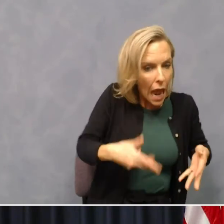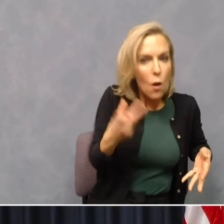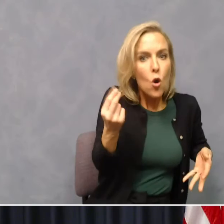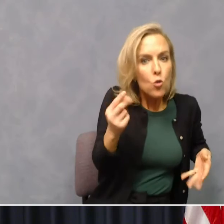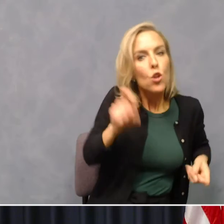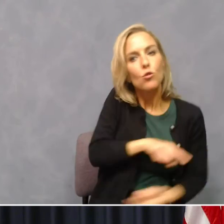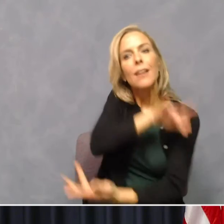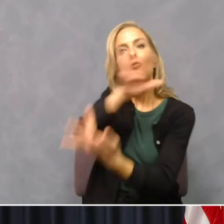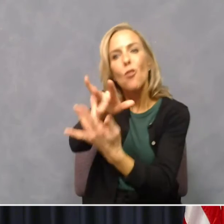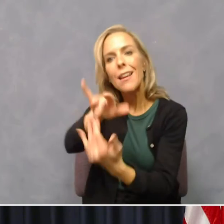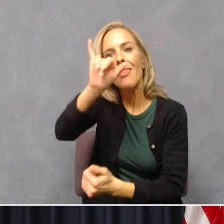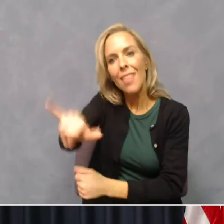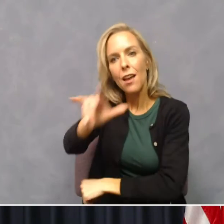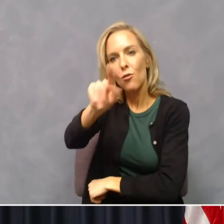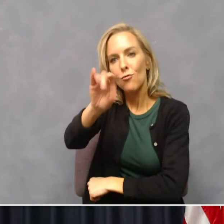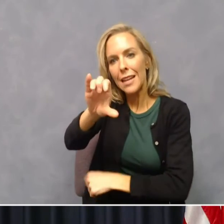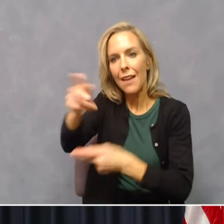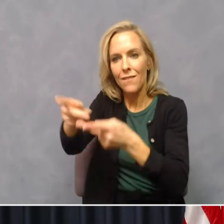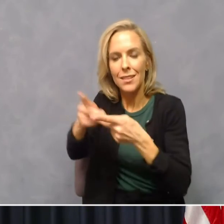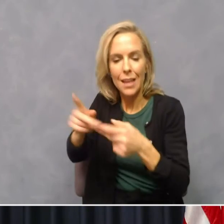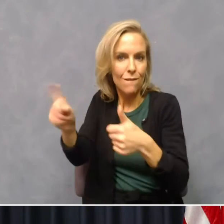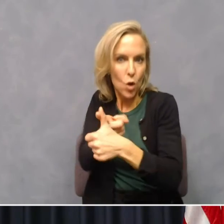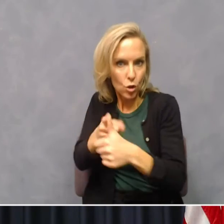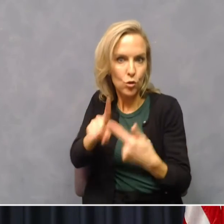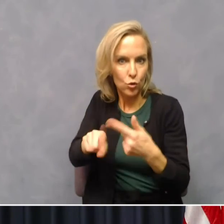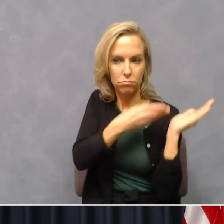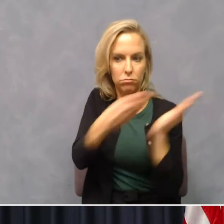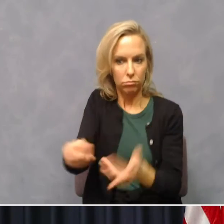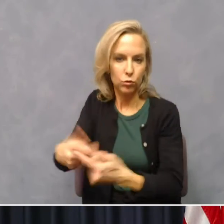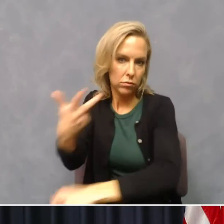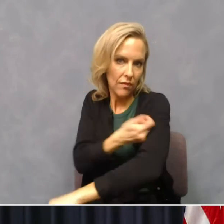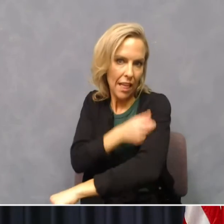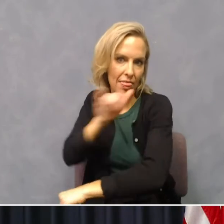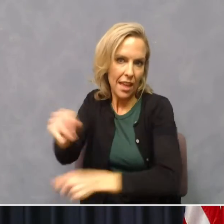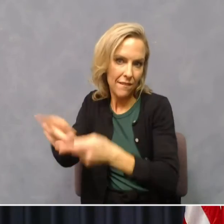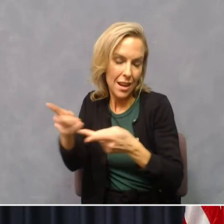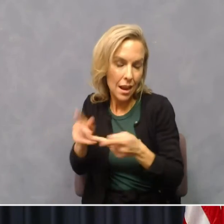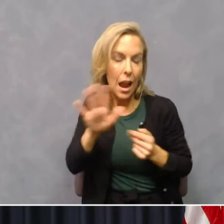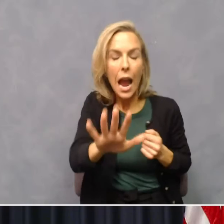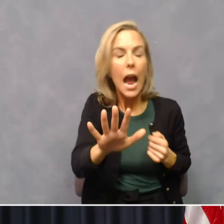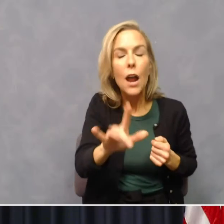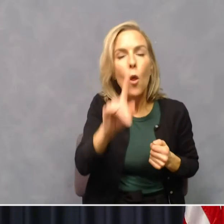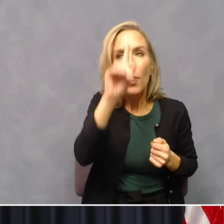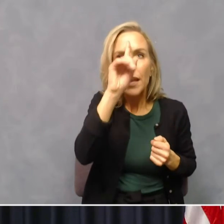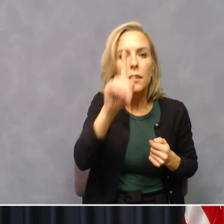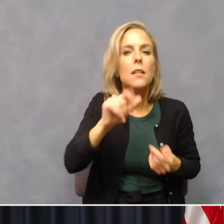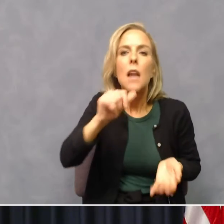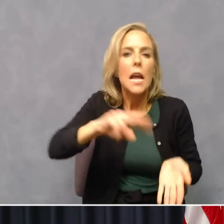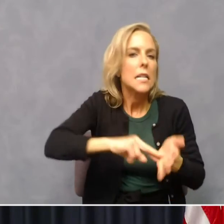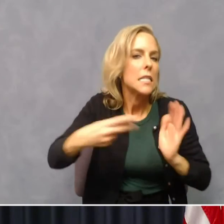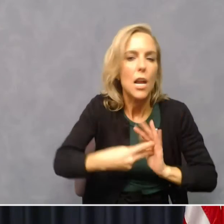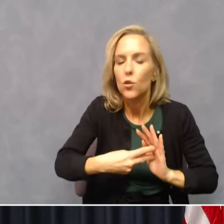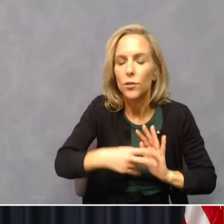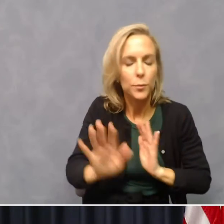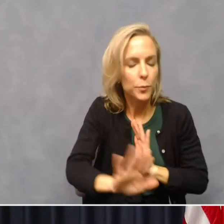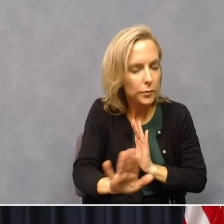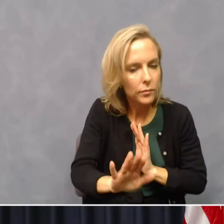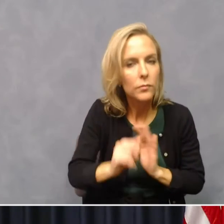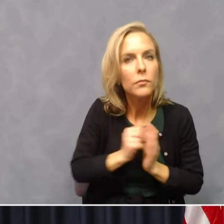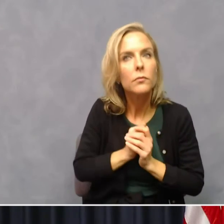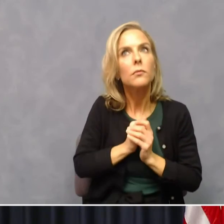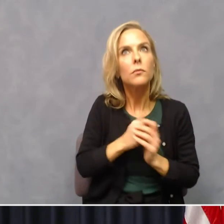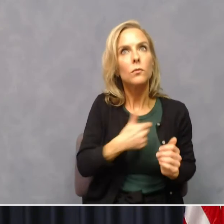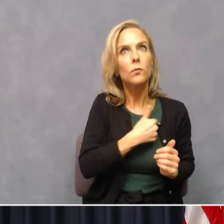facility in time. Now, I don't think that this was intentional, and we have